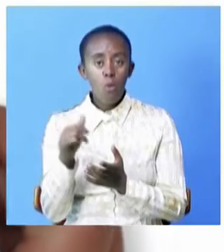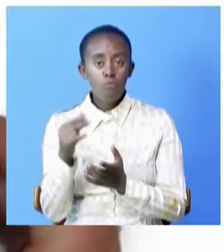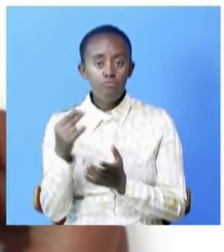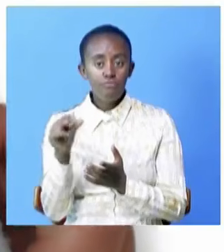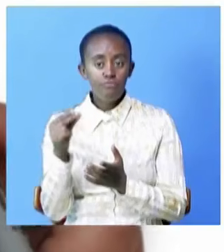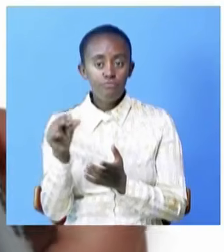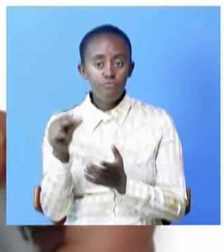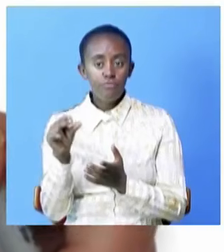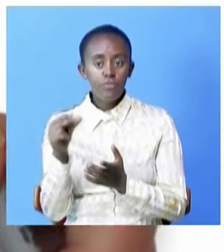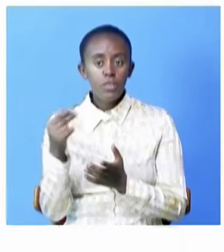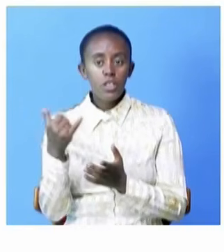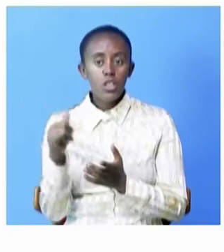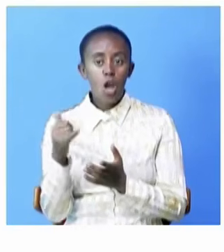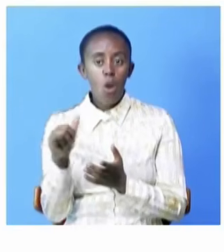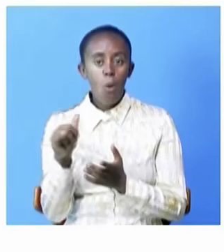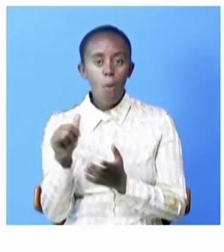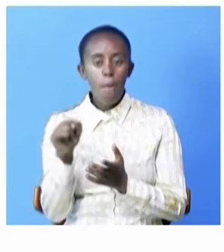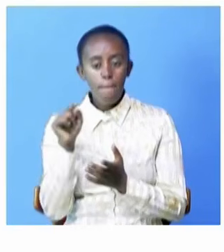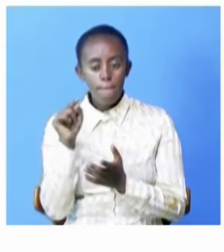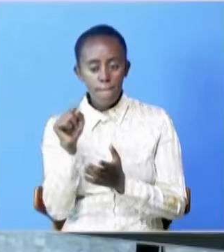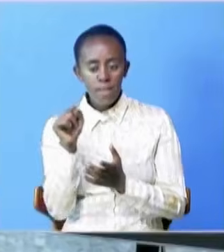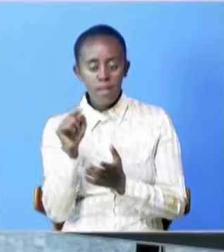button.